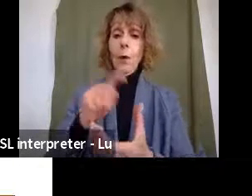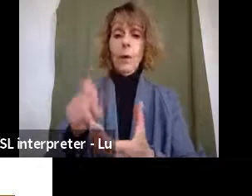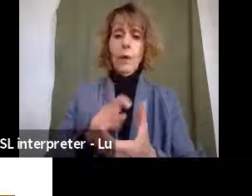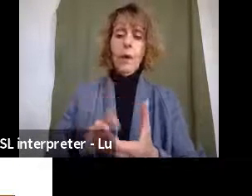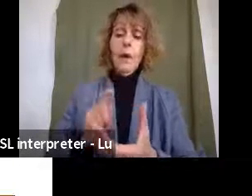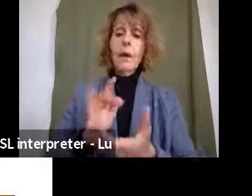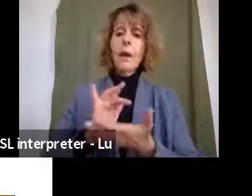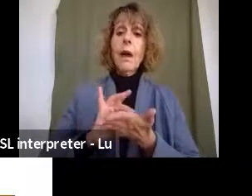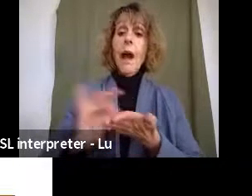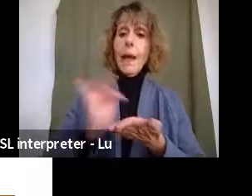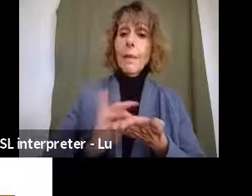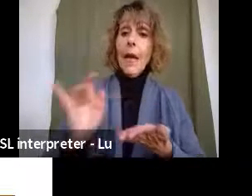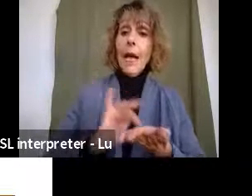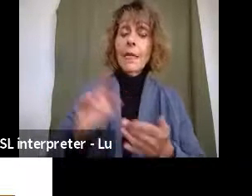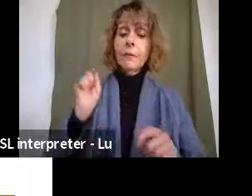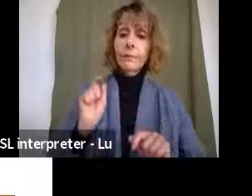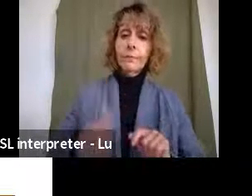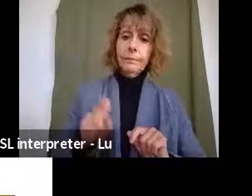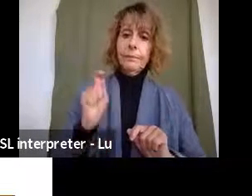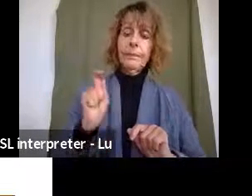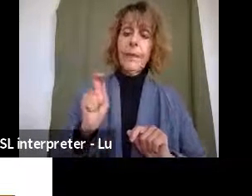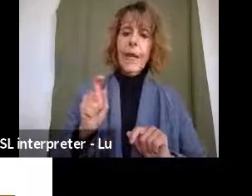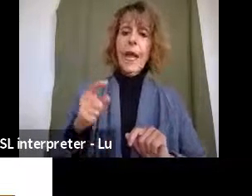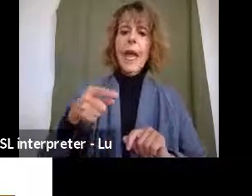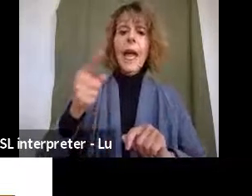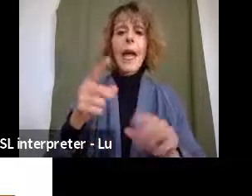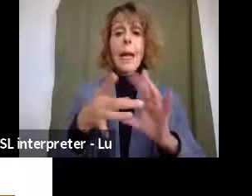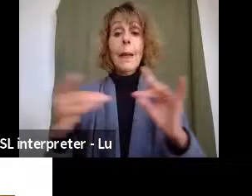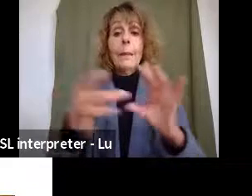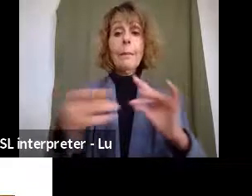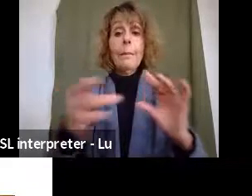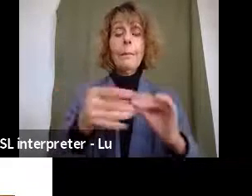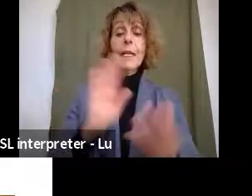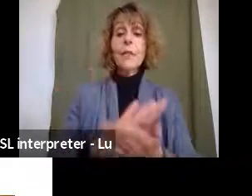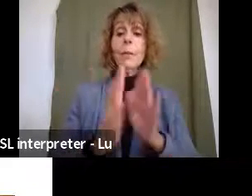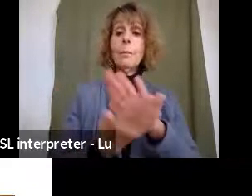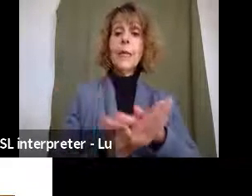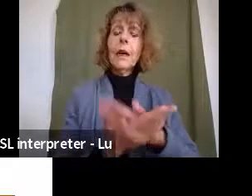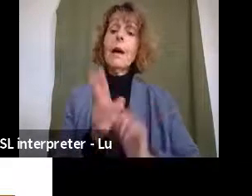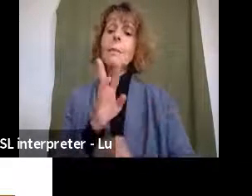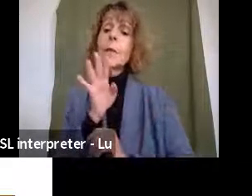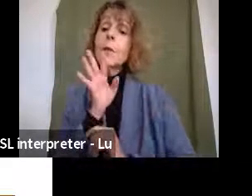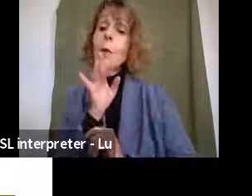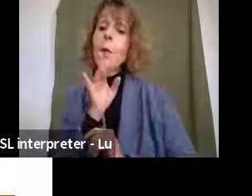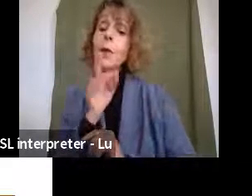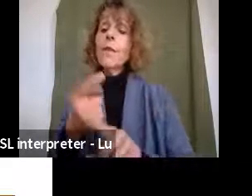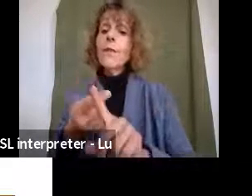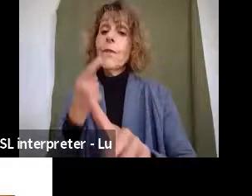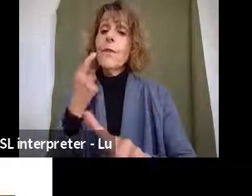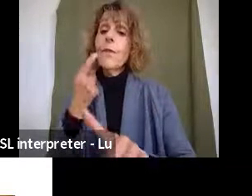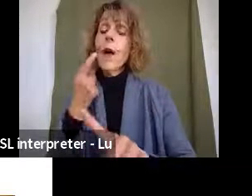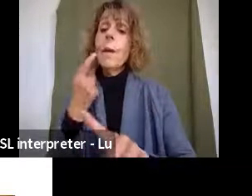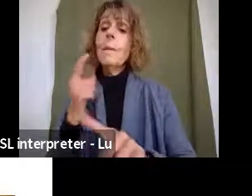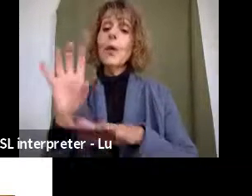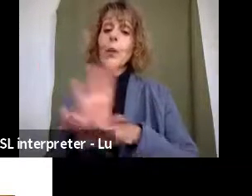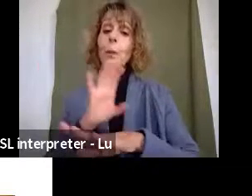is uh, audio wise, it's vocalized through the computer speaker. And then